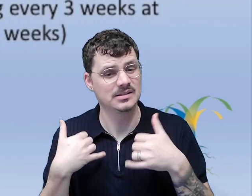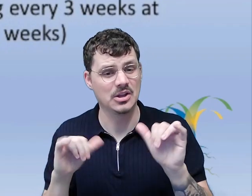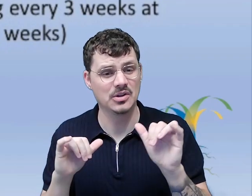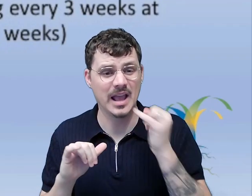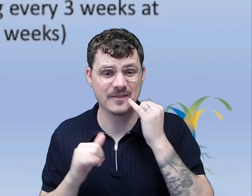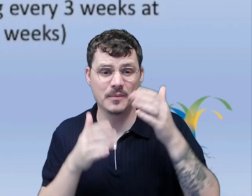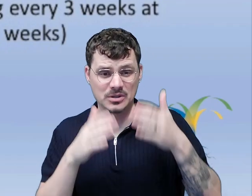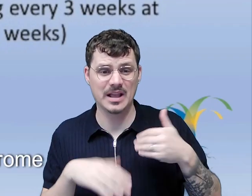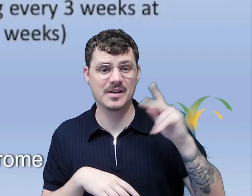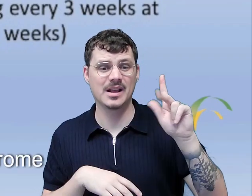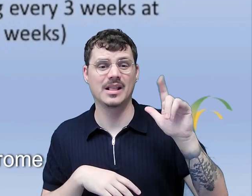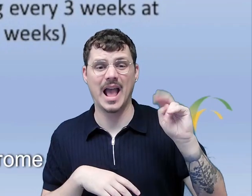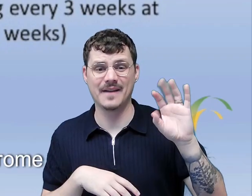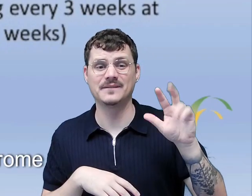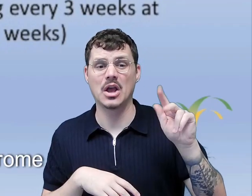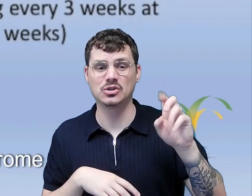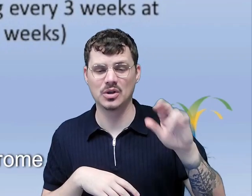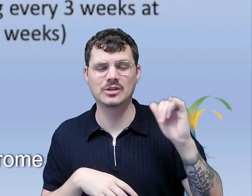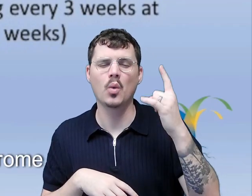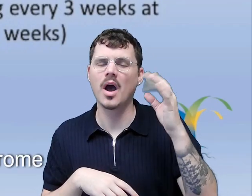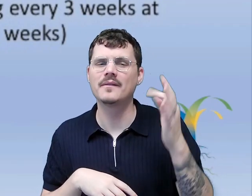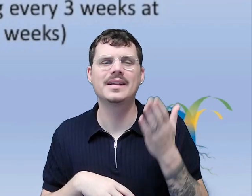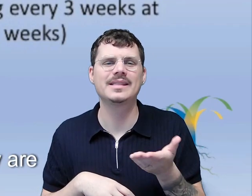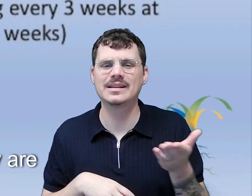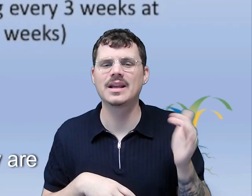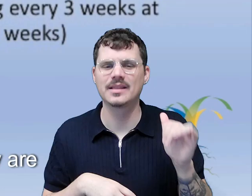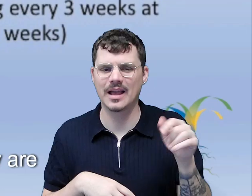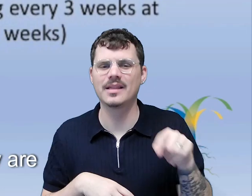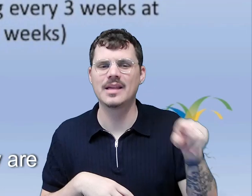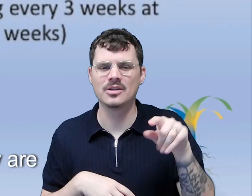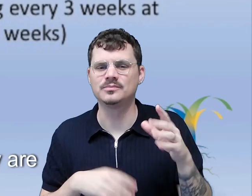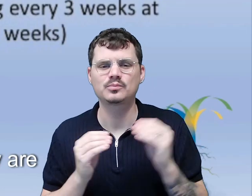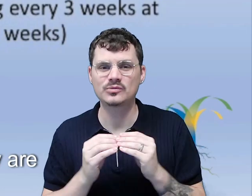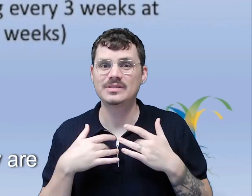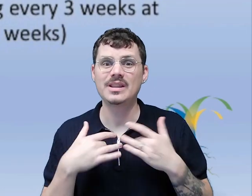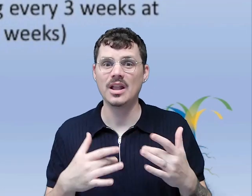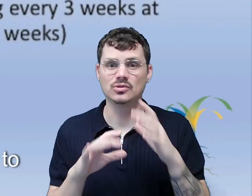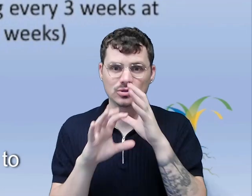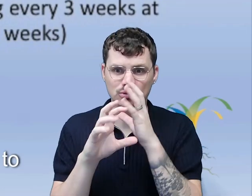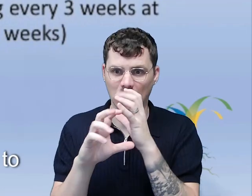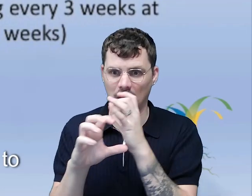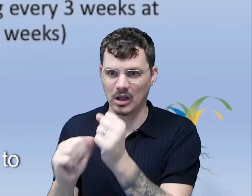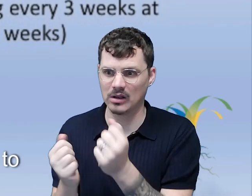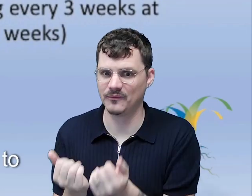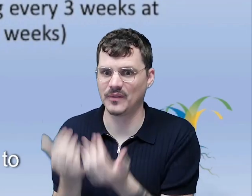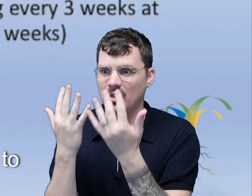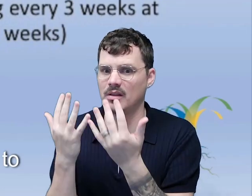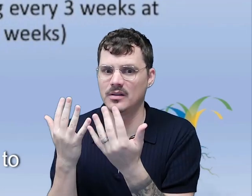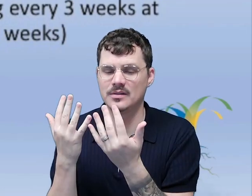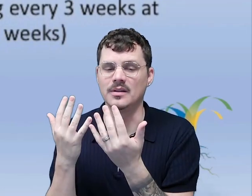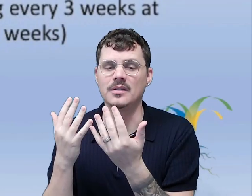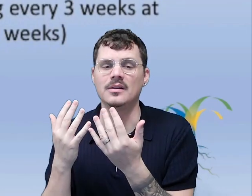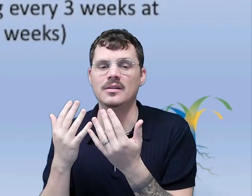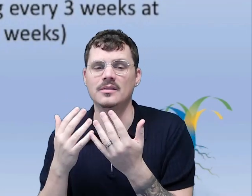it's still a thing. If a person has Klinefelter syndrome, that's one of the things that they are much more likely to be drawn